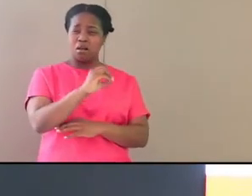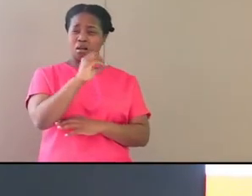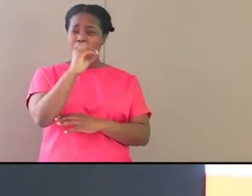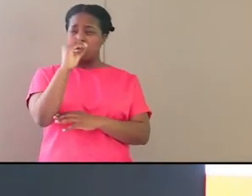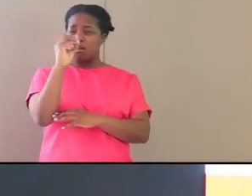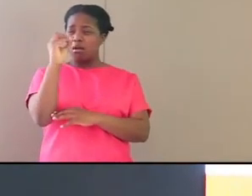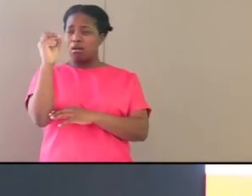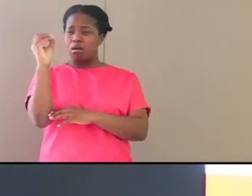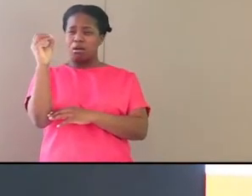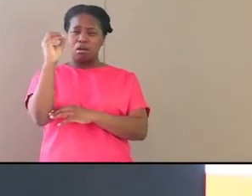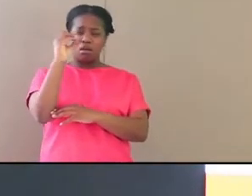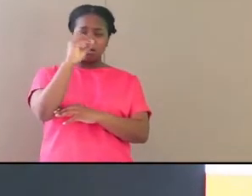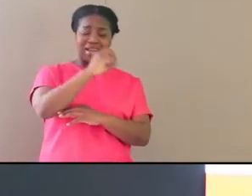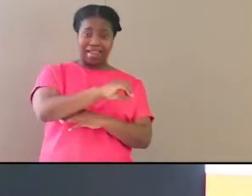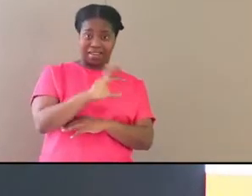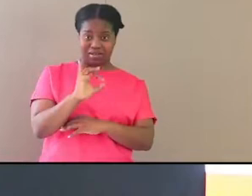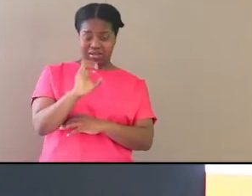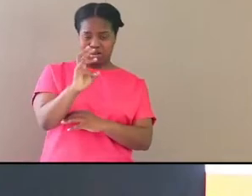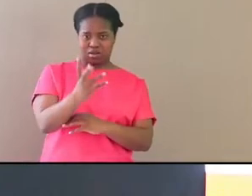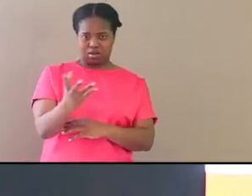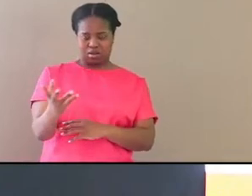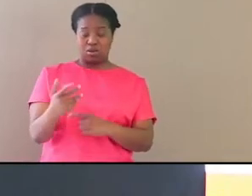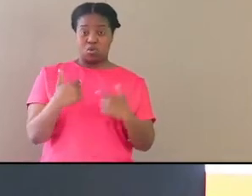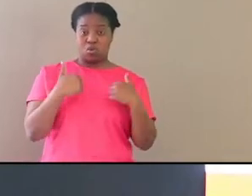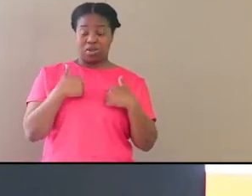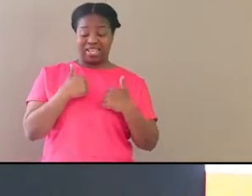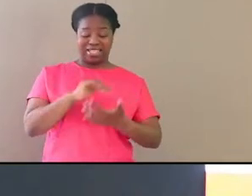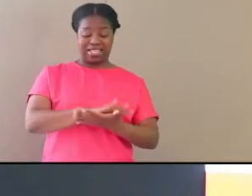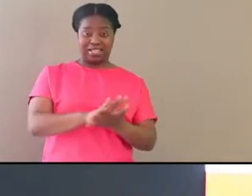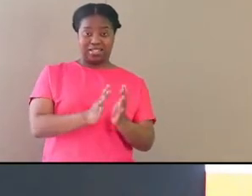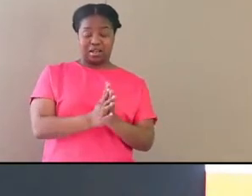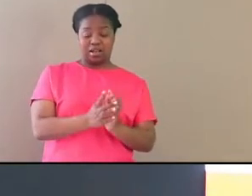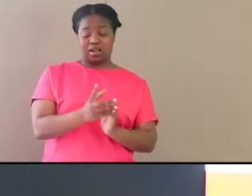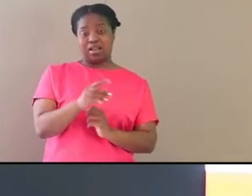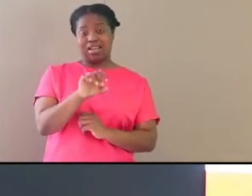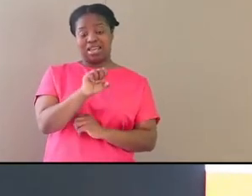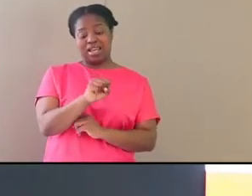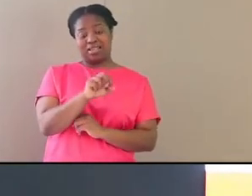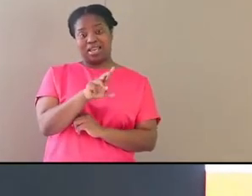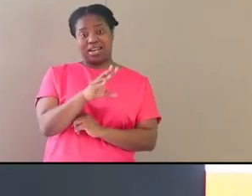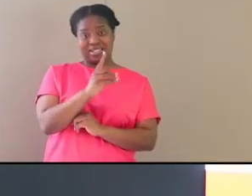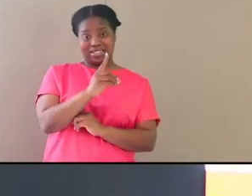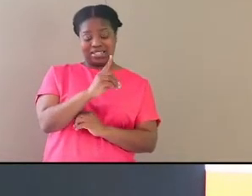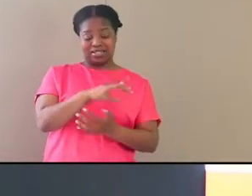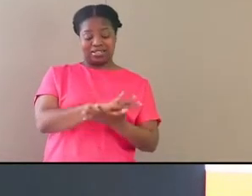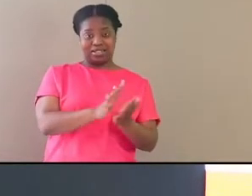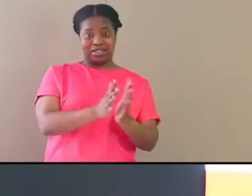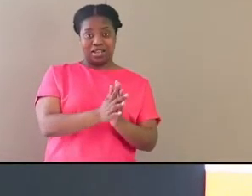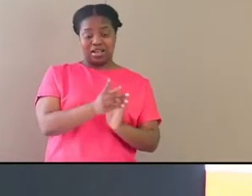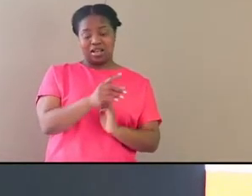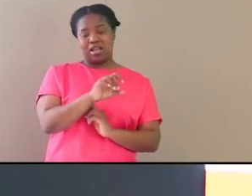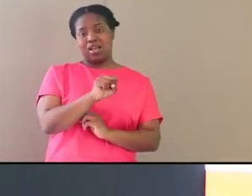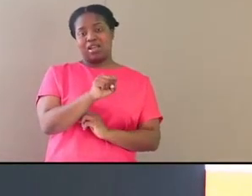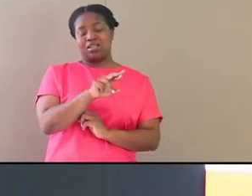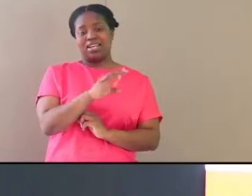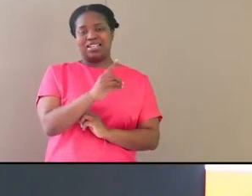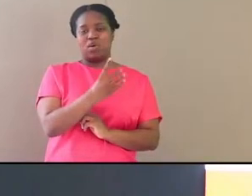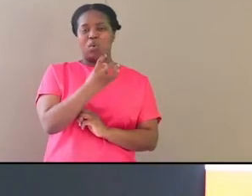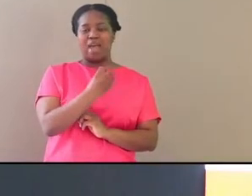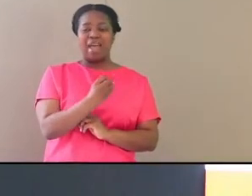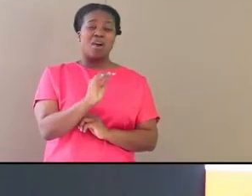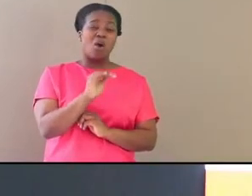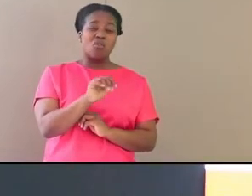We currently, for example, as an institution in our SRD, a grant that we do, we have over 750